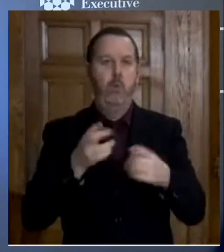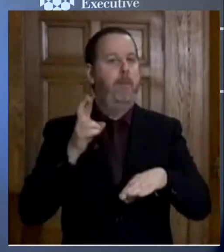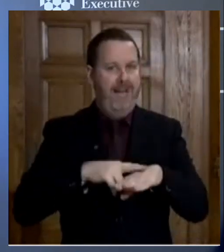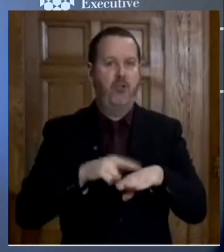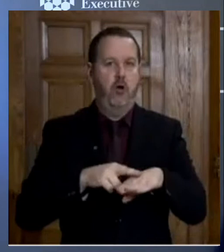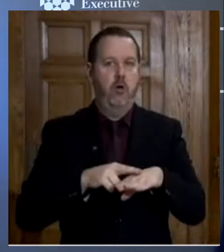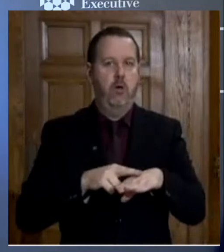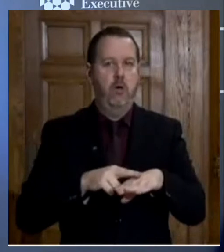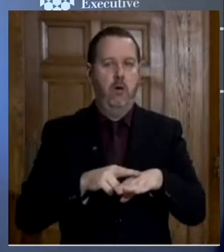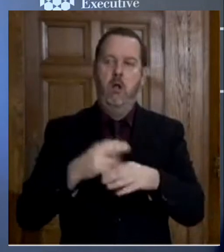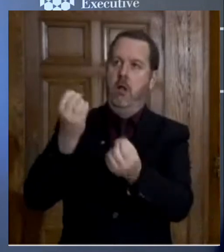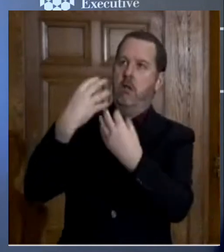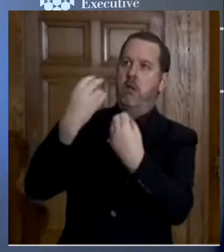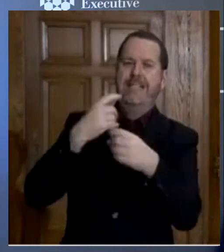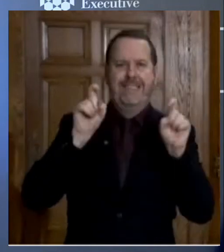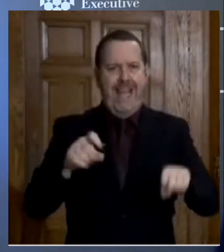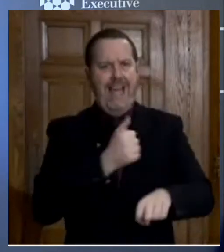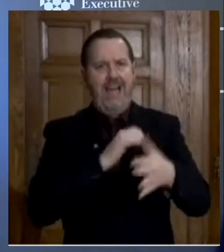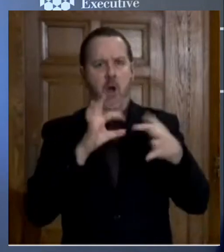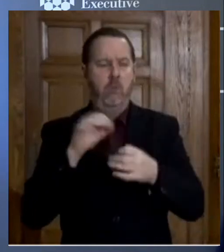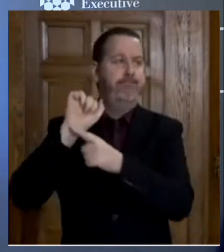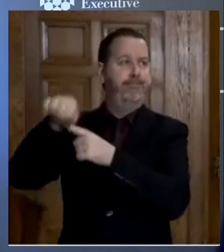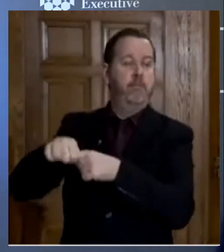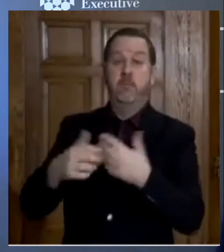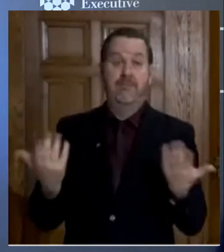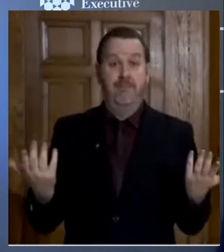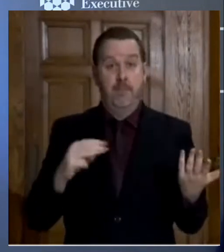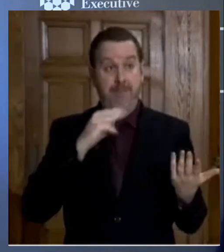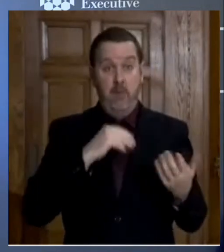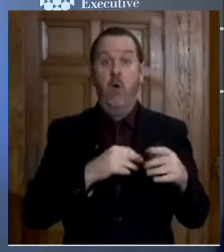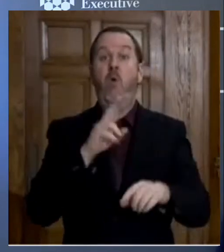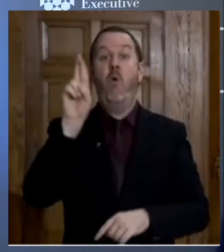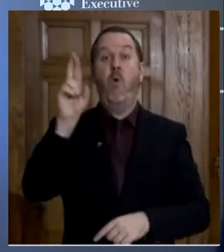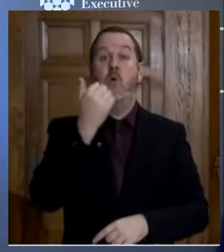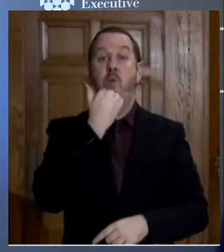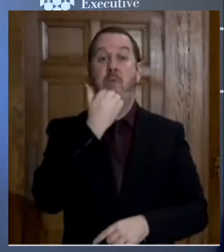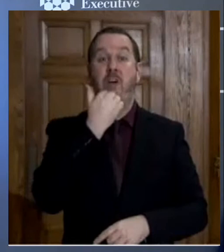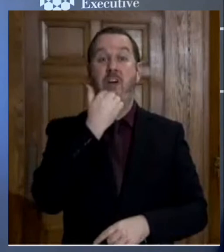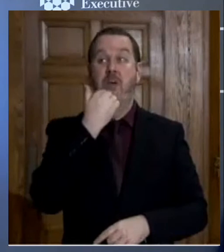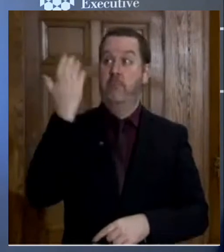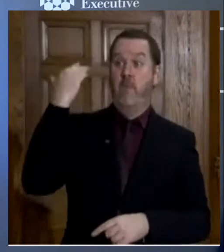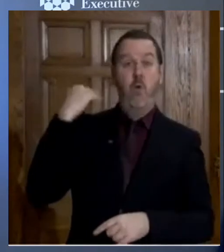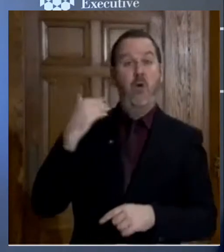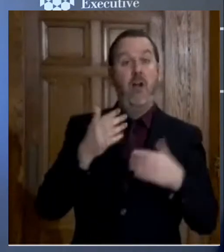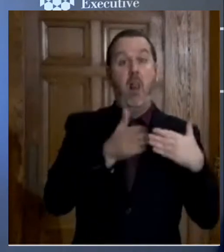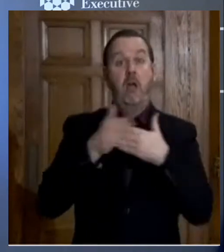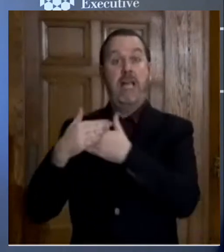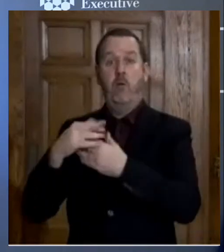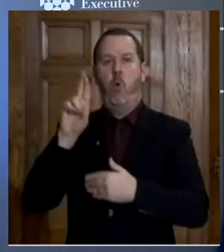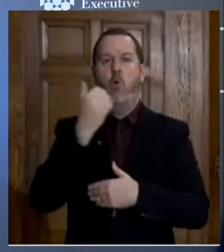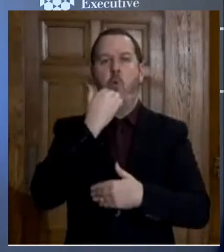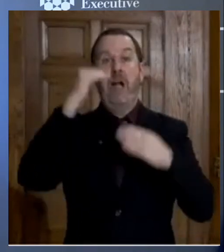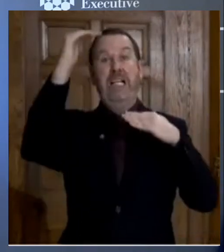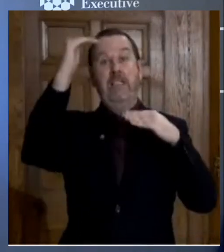we're not going to see the same reduction in R that we saw during the April lockdown, when R fell to